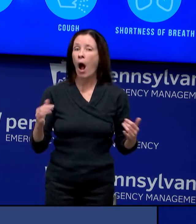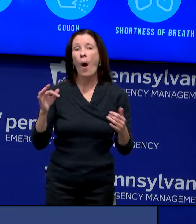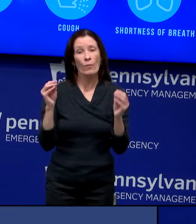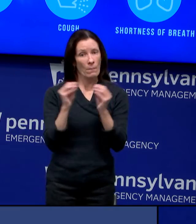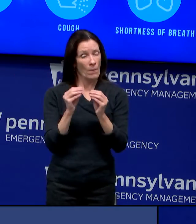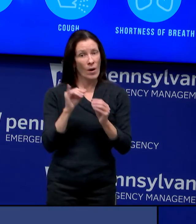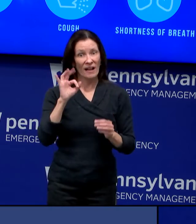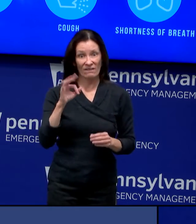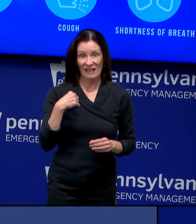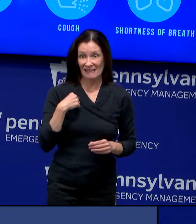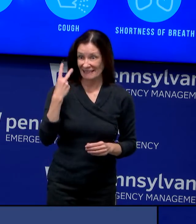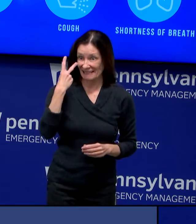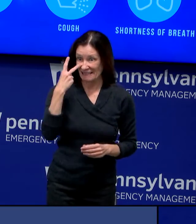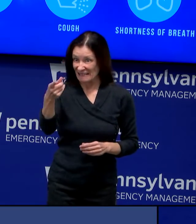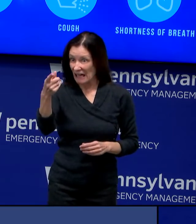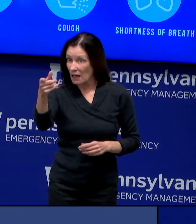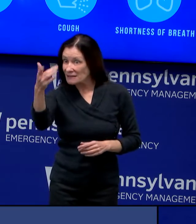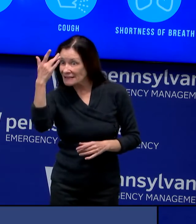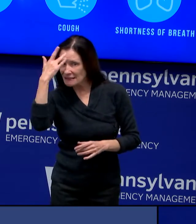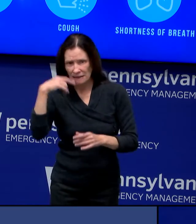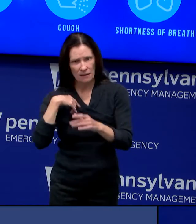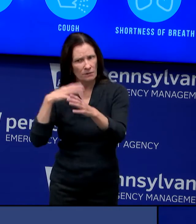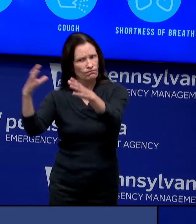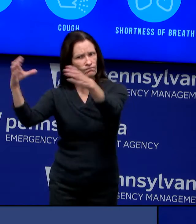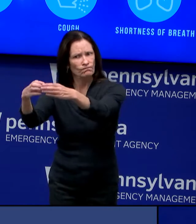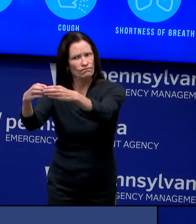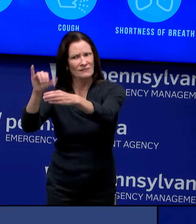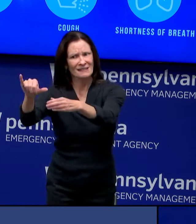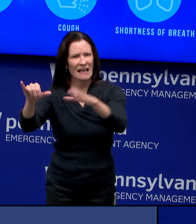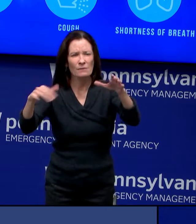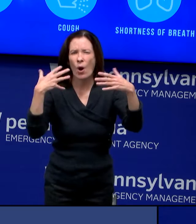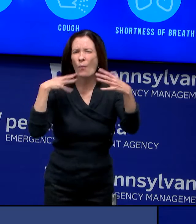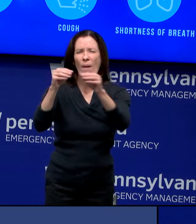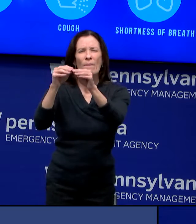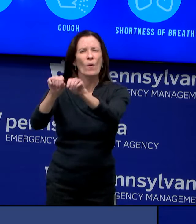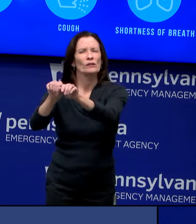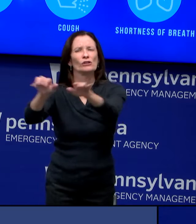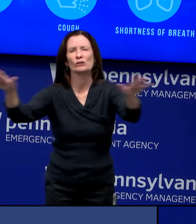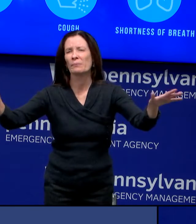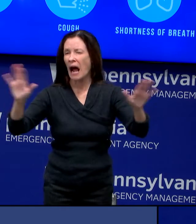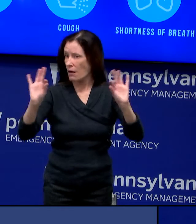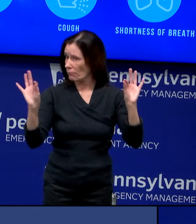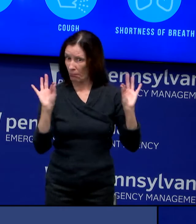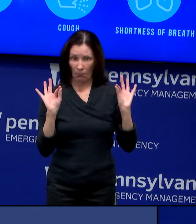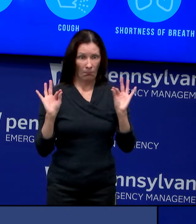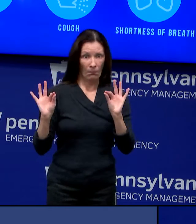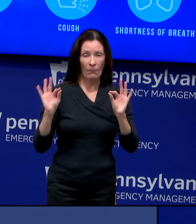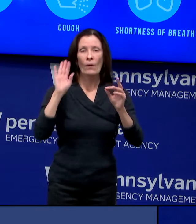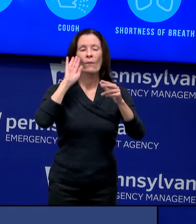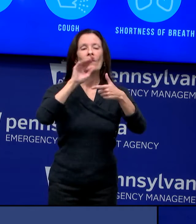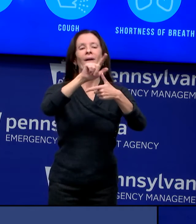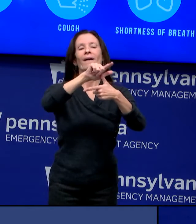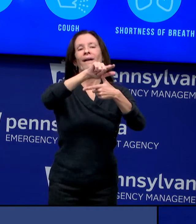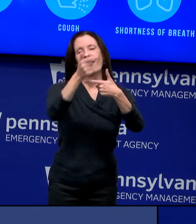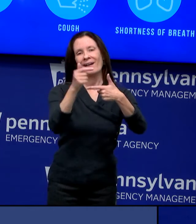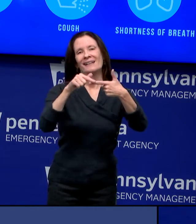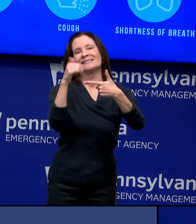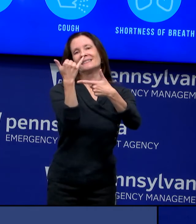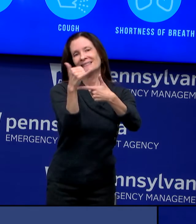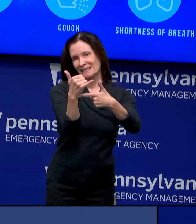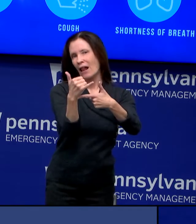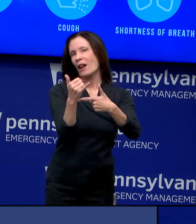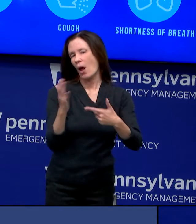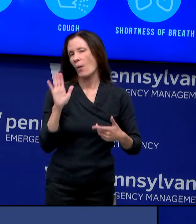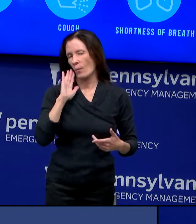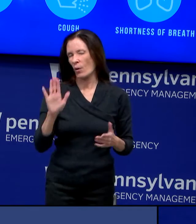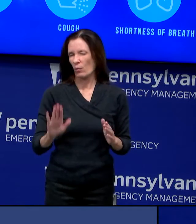region from red to yellow. From WPVI, under the governor's plan of 50 new positive cases per